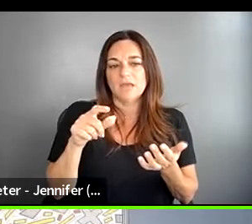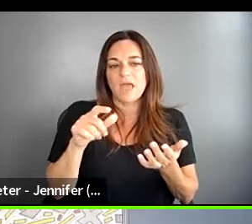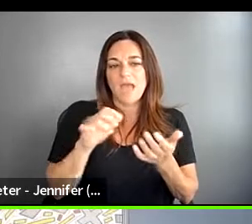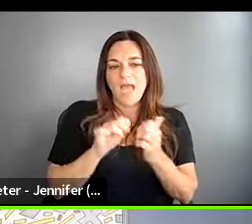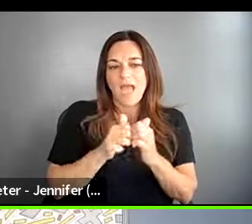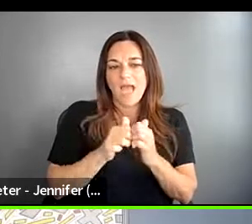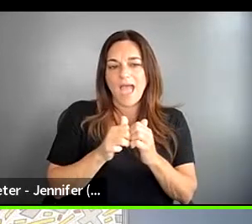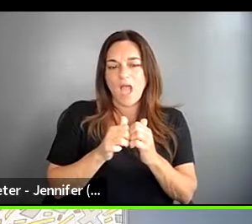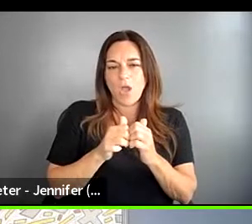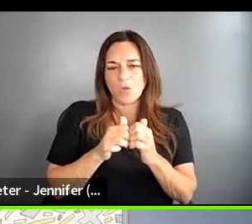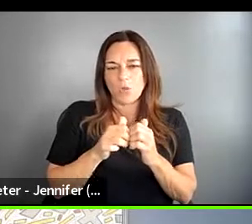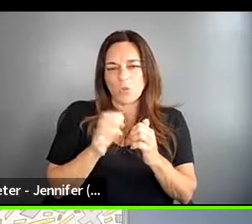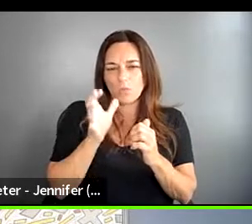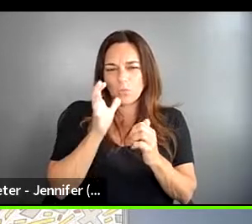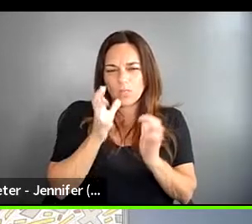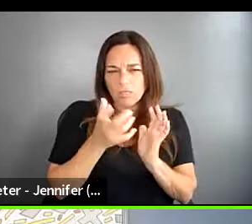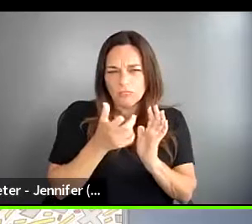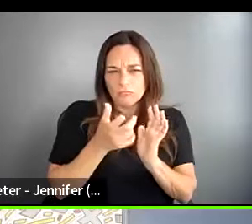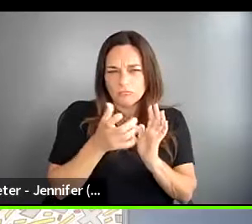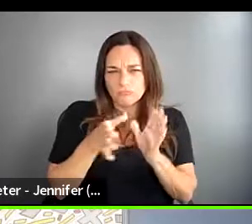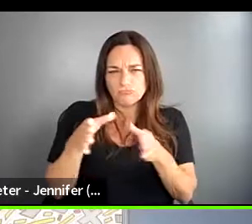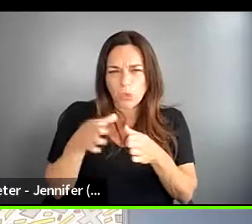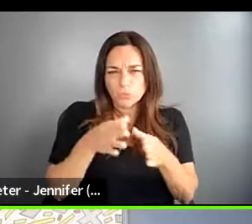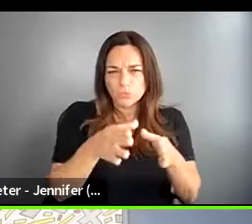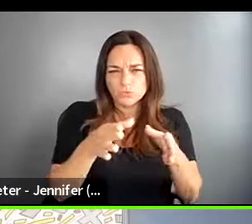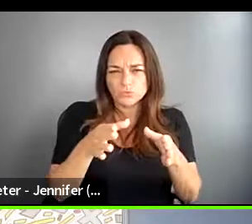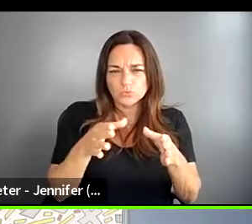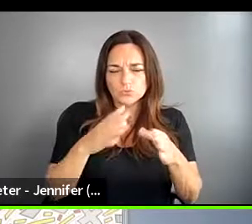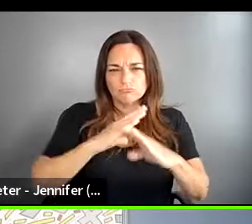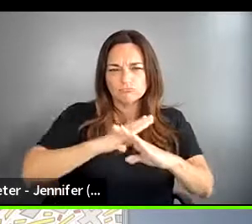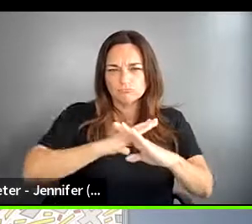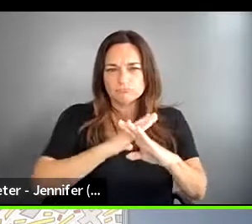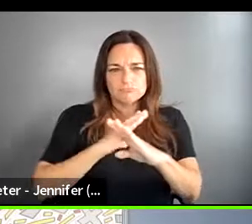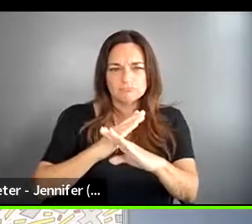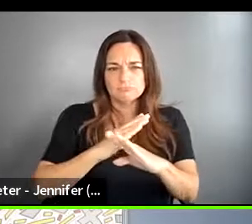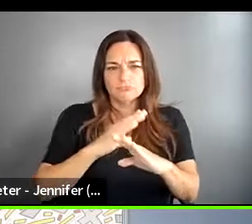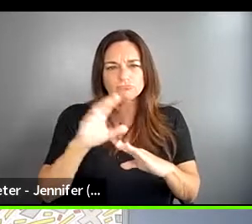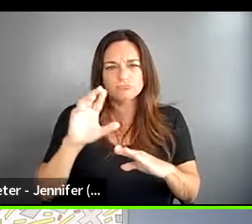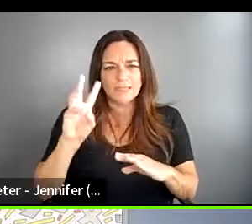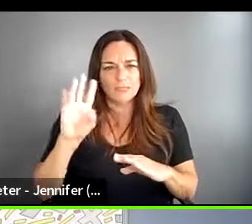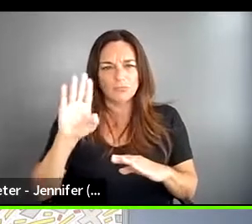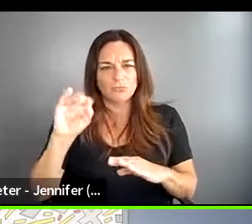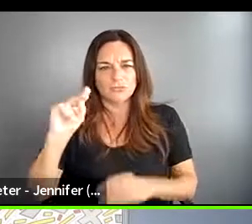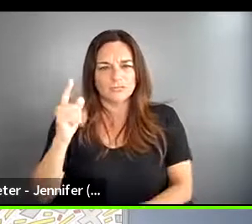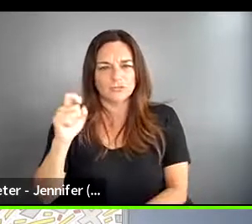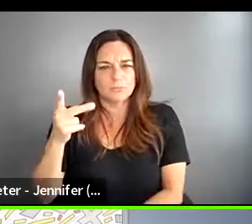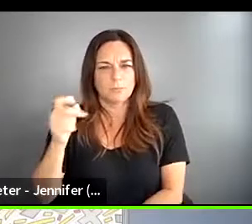by removing people who live in the way of those roads? I'm thinking about Remington Woods and Bridgeport.